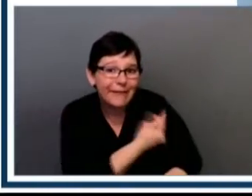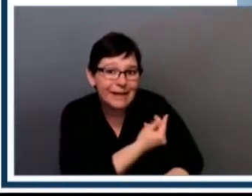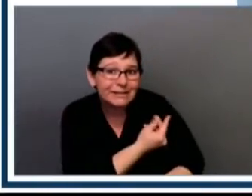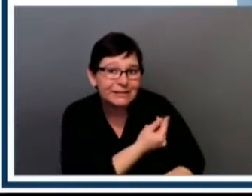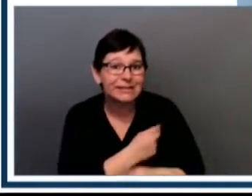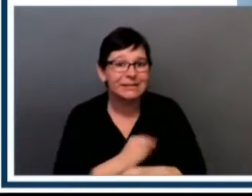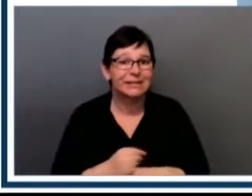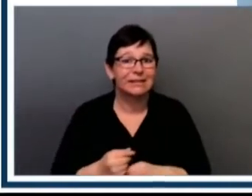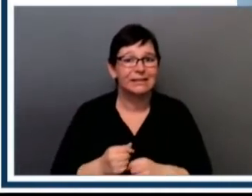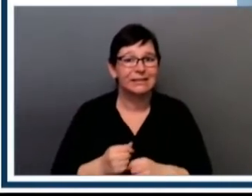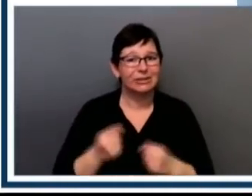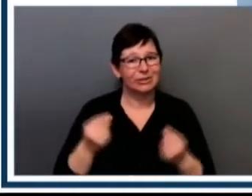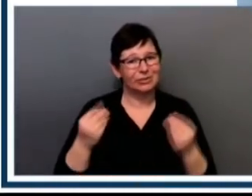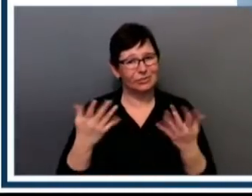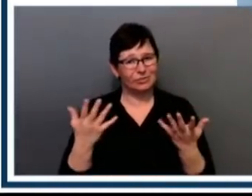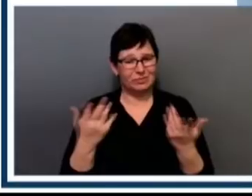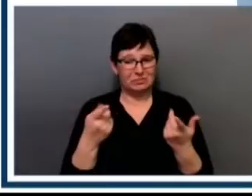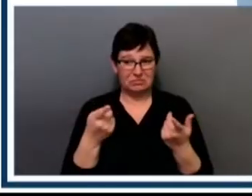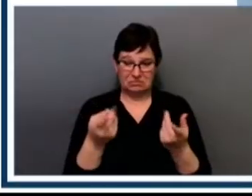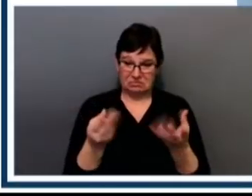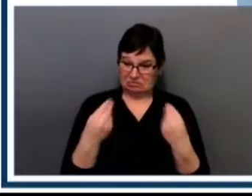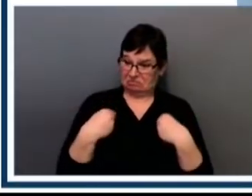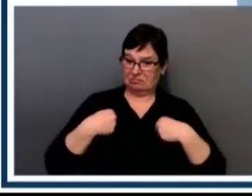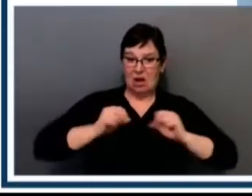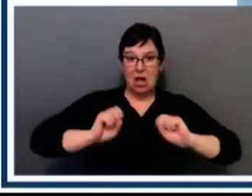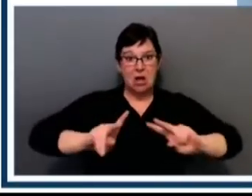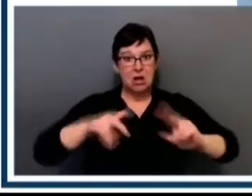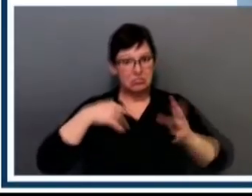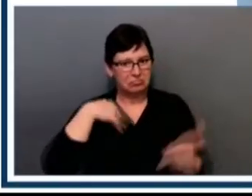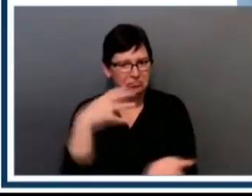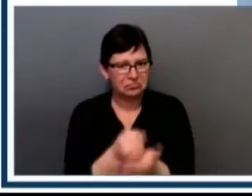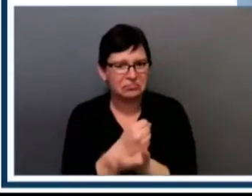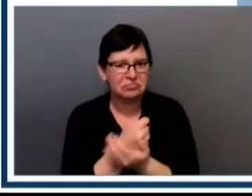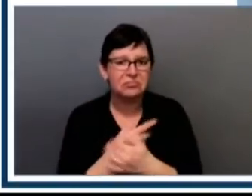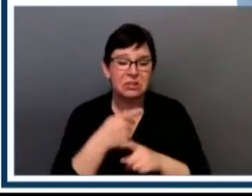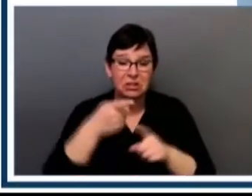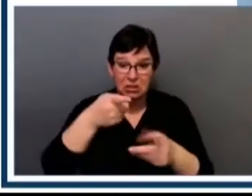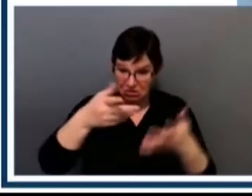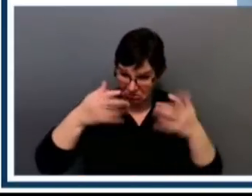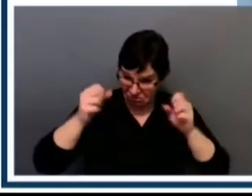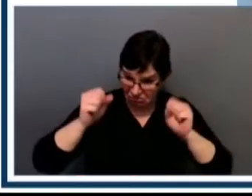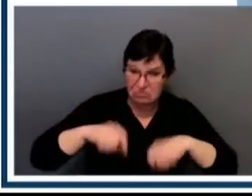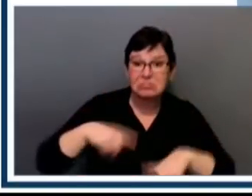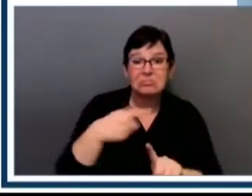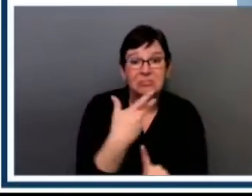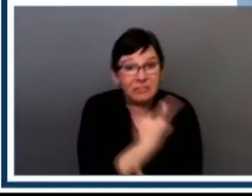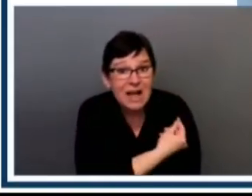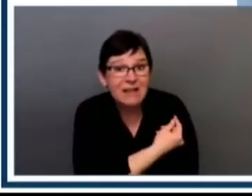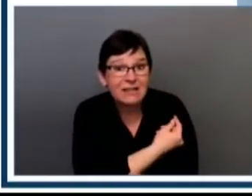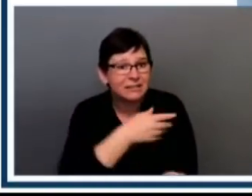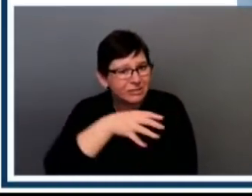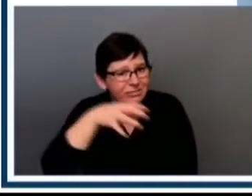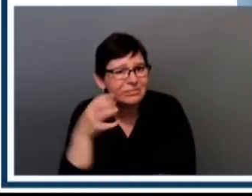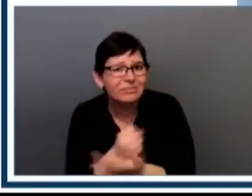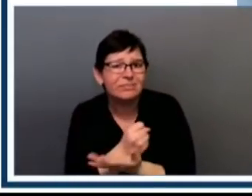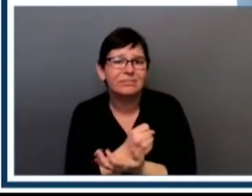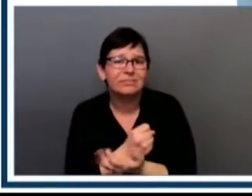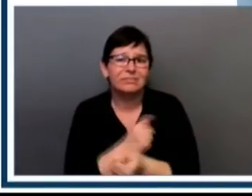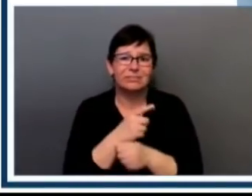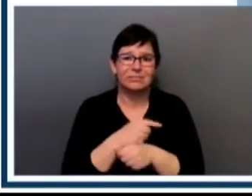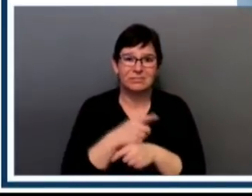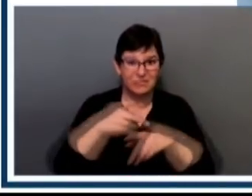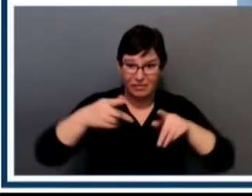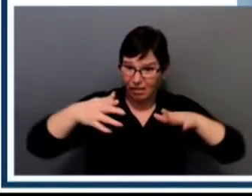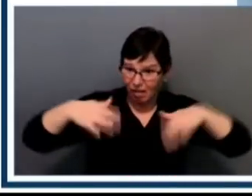protect yourself, still time to protect others around you. And then so we have lots of vaccine and lots of access